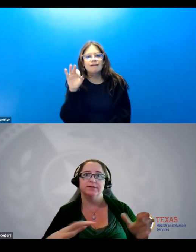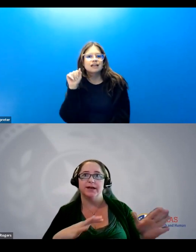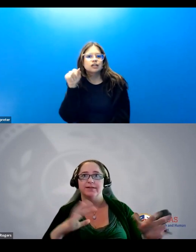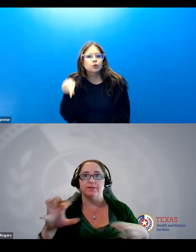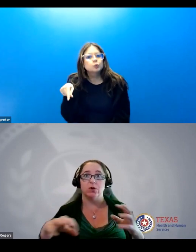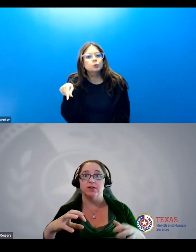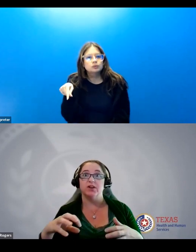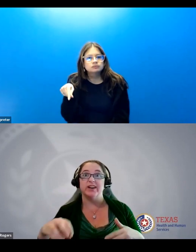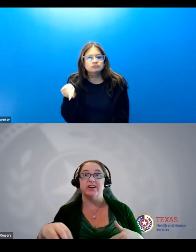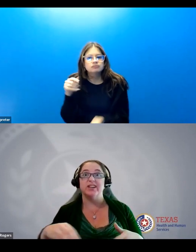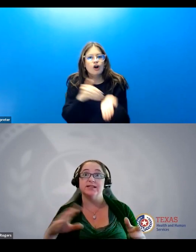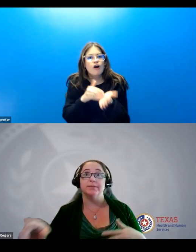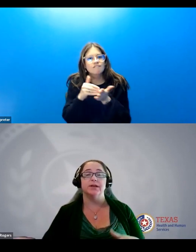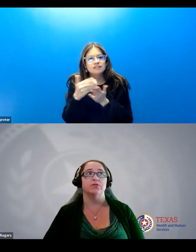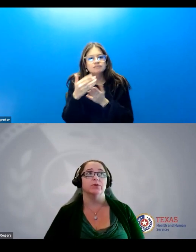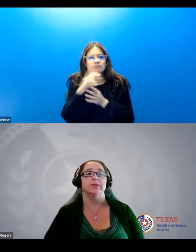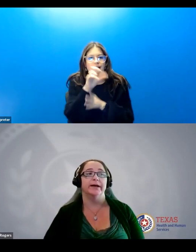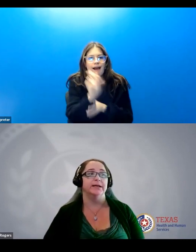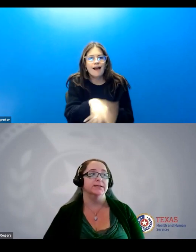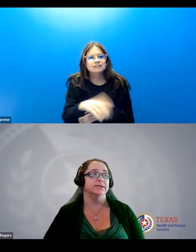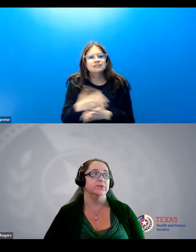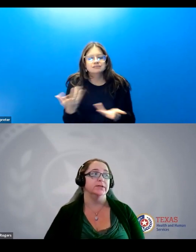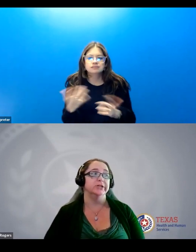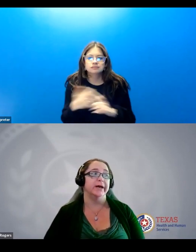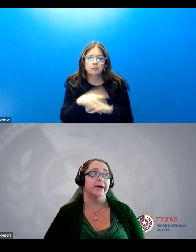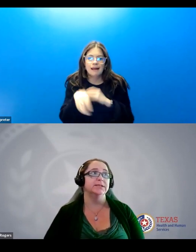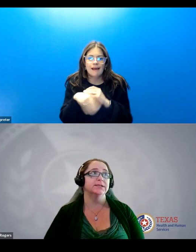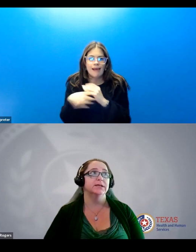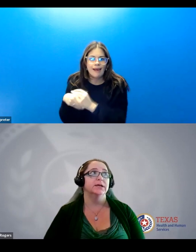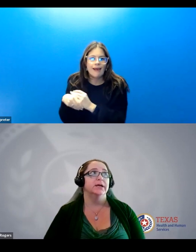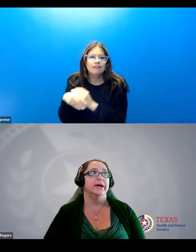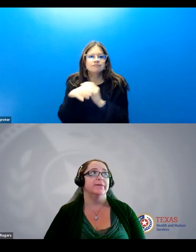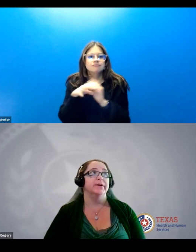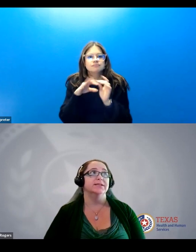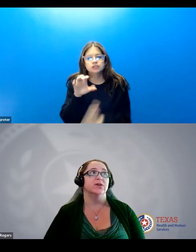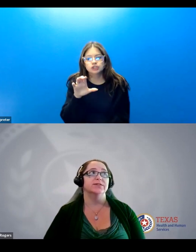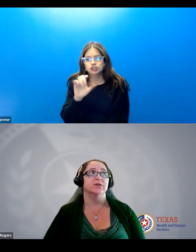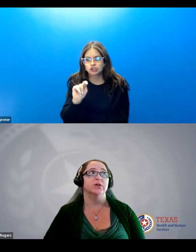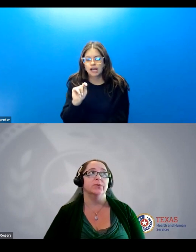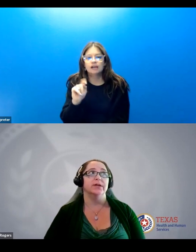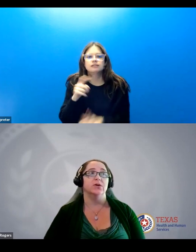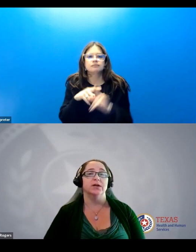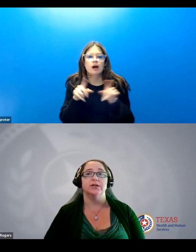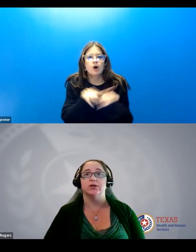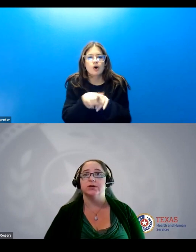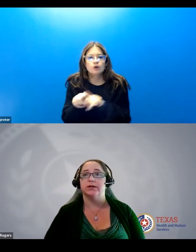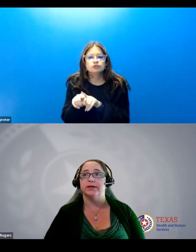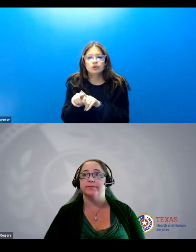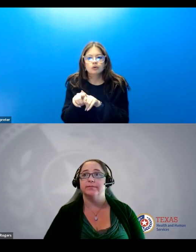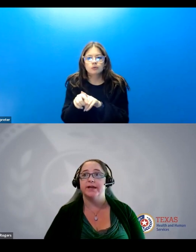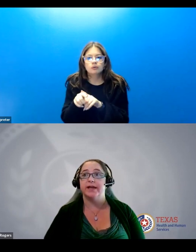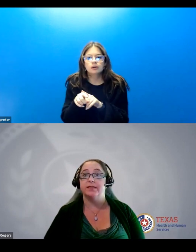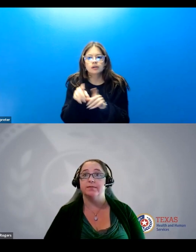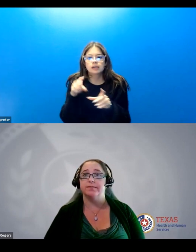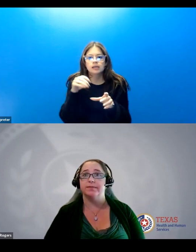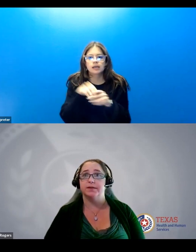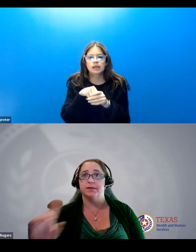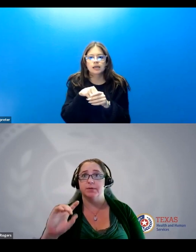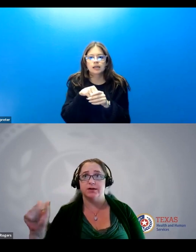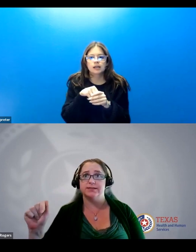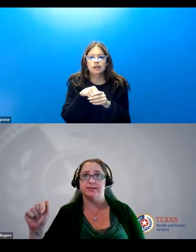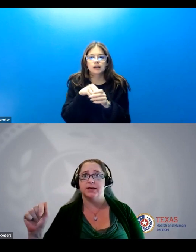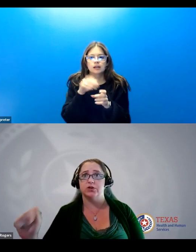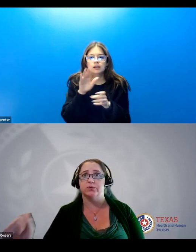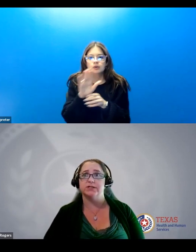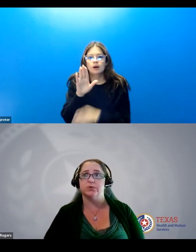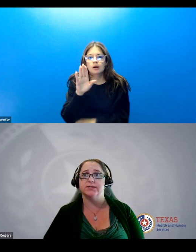question kind of from all of our areas, and I'm going to throw that into the chat, but it's also loaded on your in